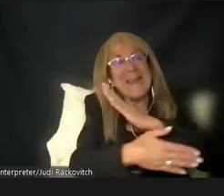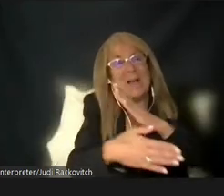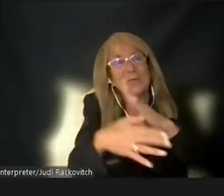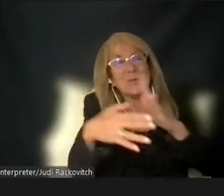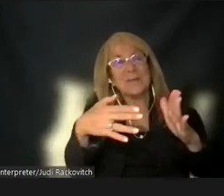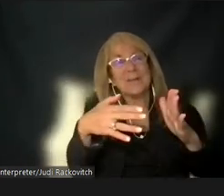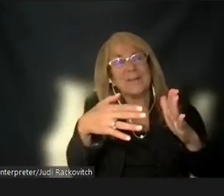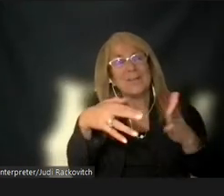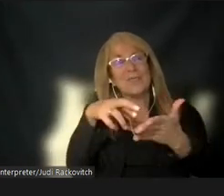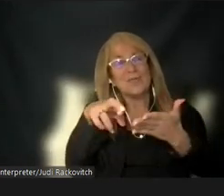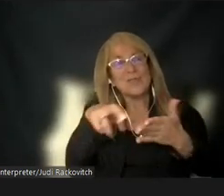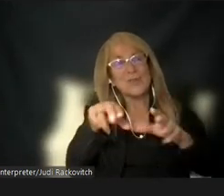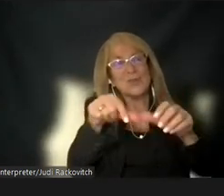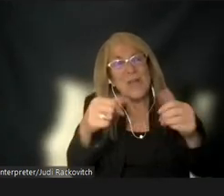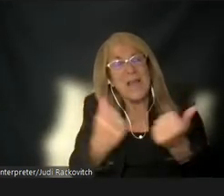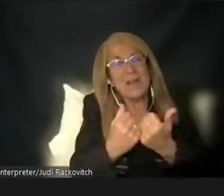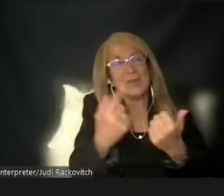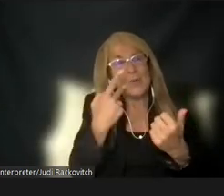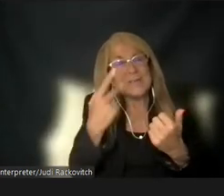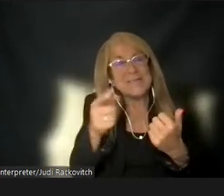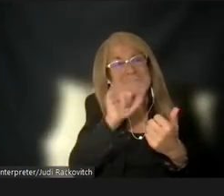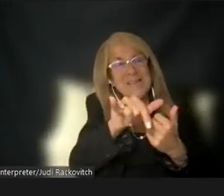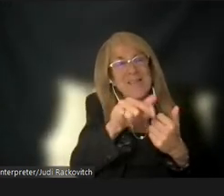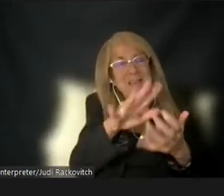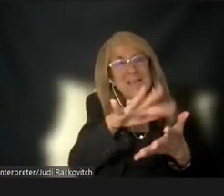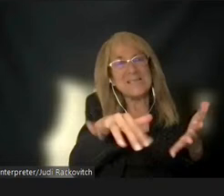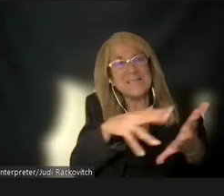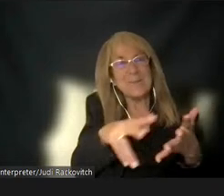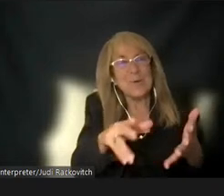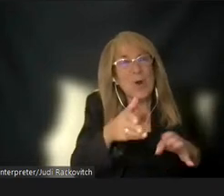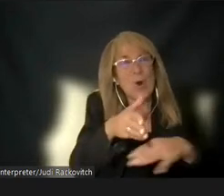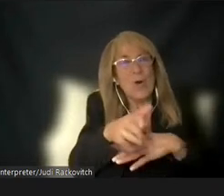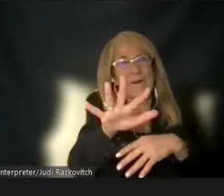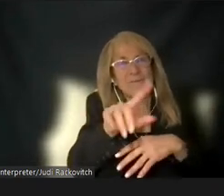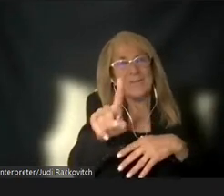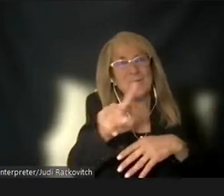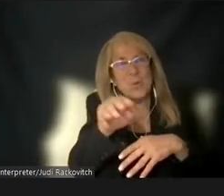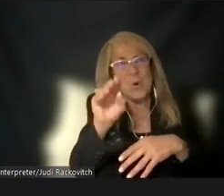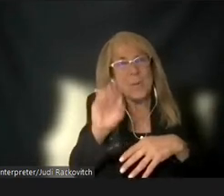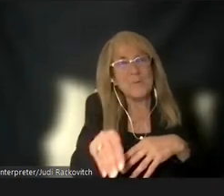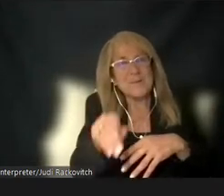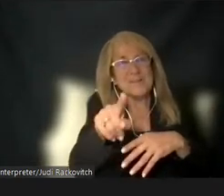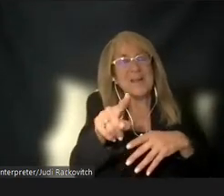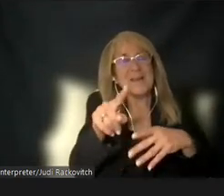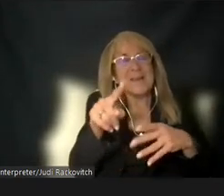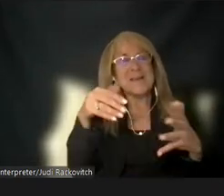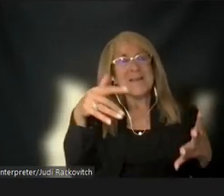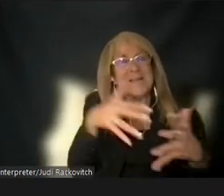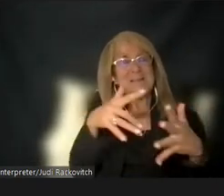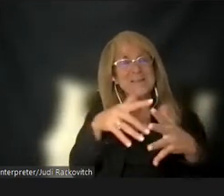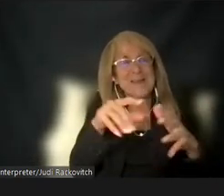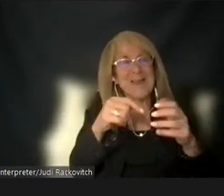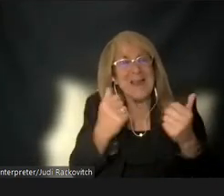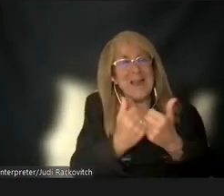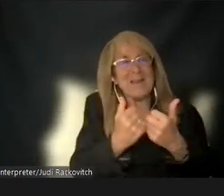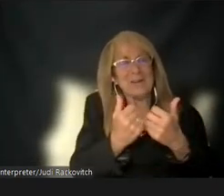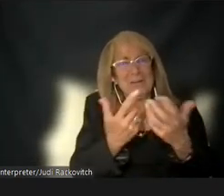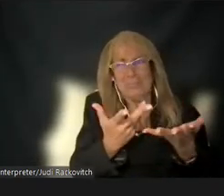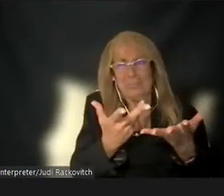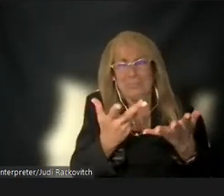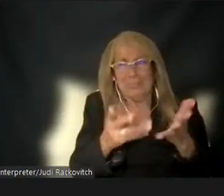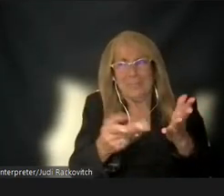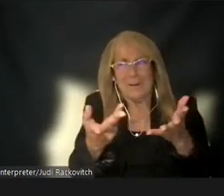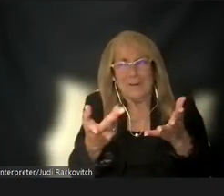As noted earlier, and as you can see in this table, over 51% of our study area population is considered minority, and over 12%